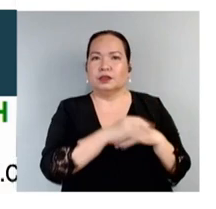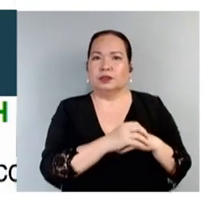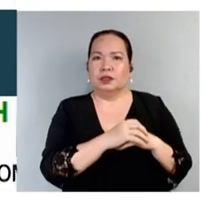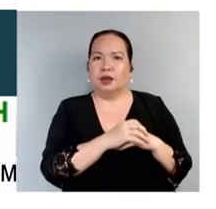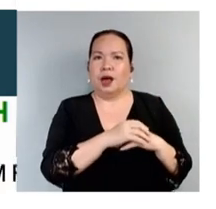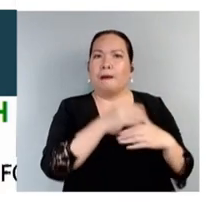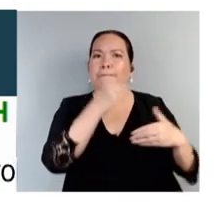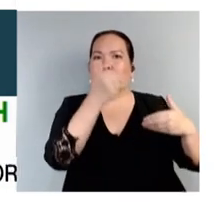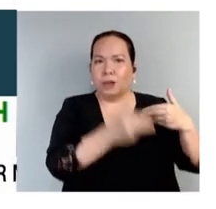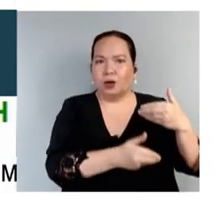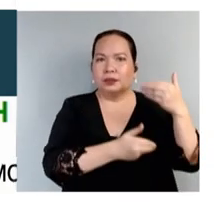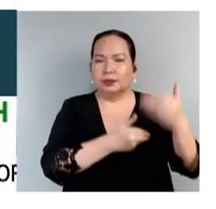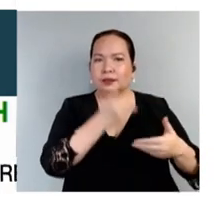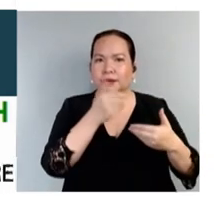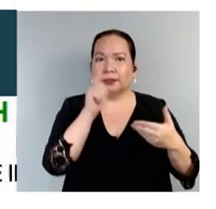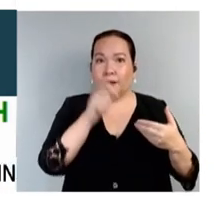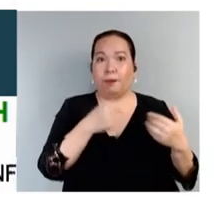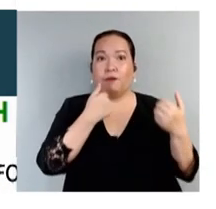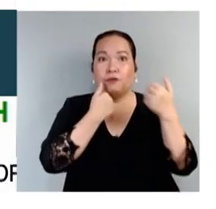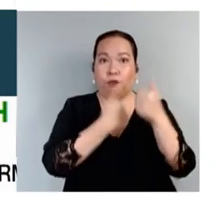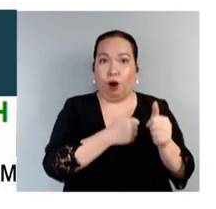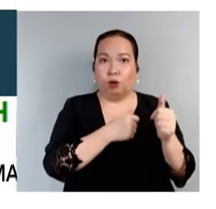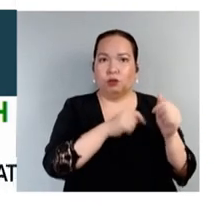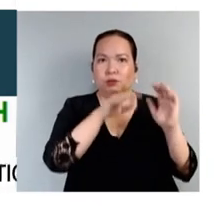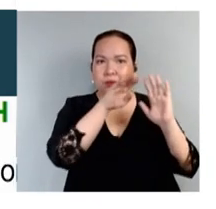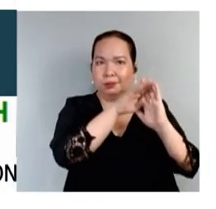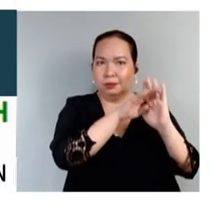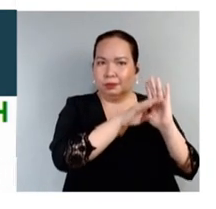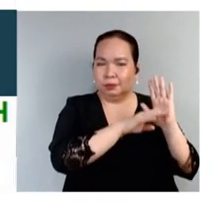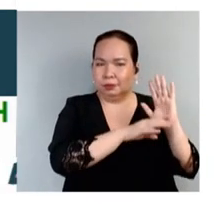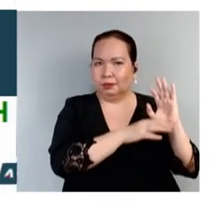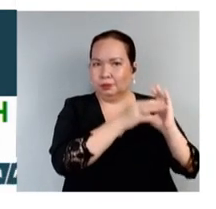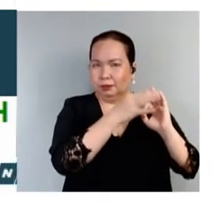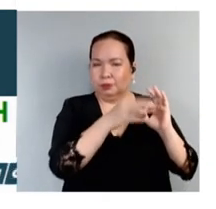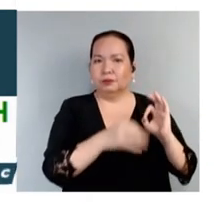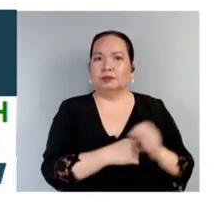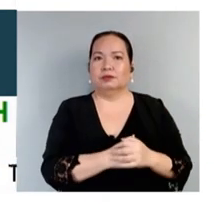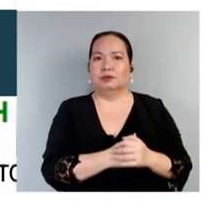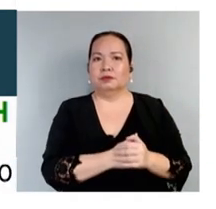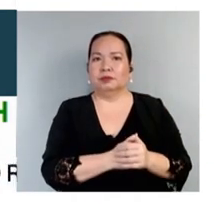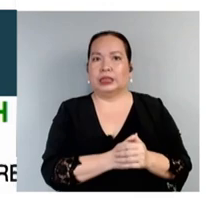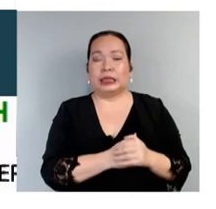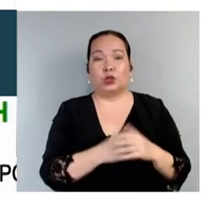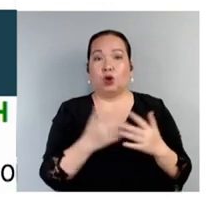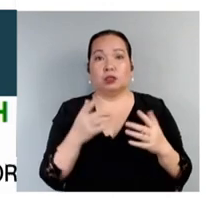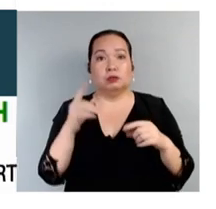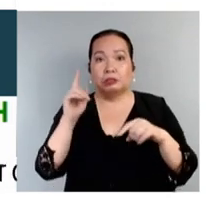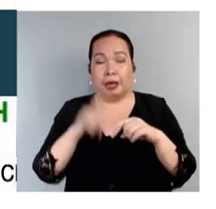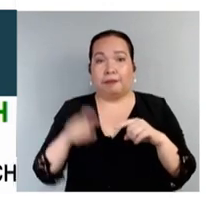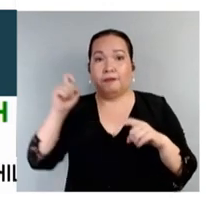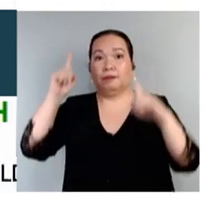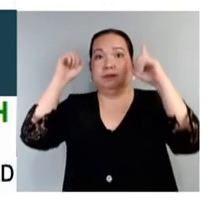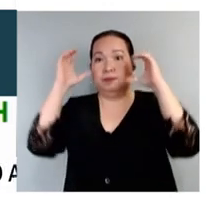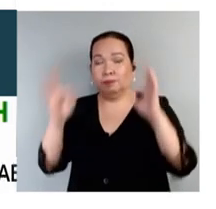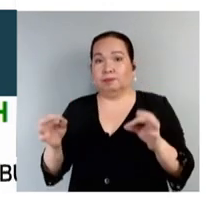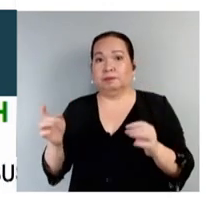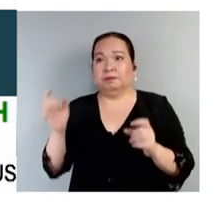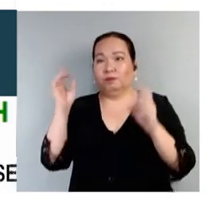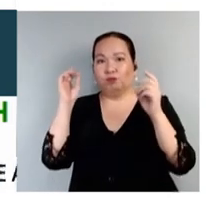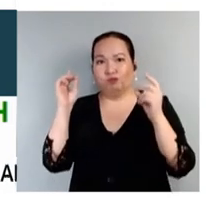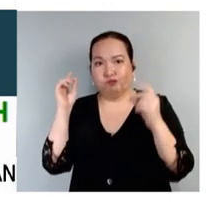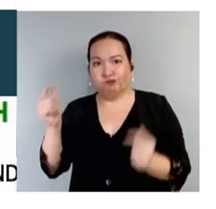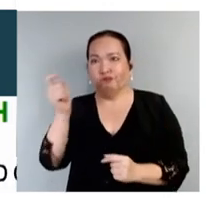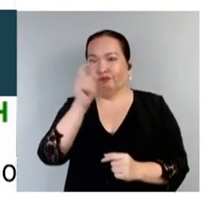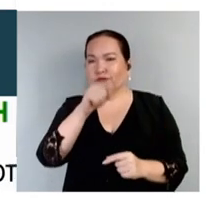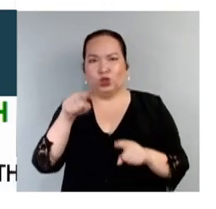process that's provided for there. No, before any action can be taken against a particular entity